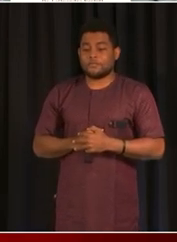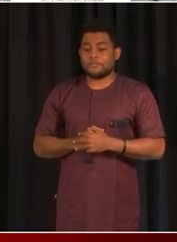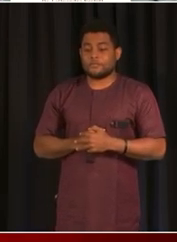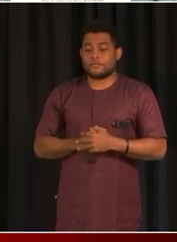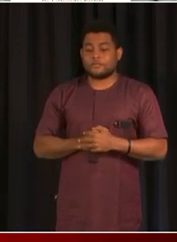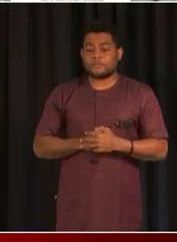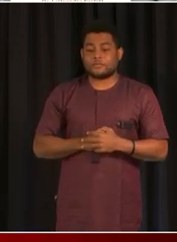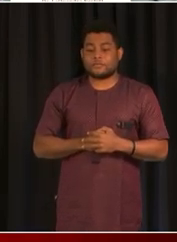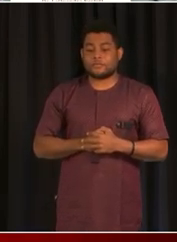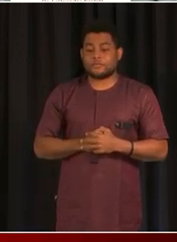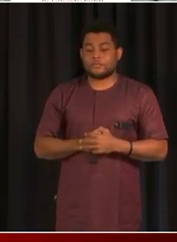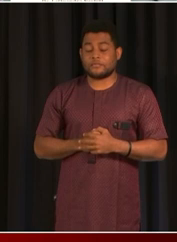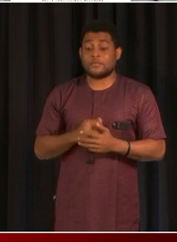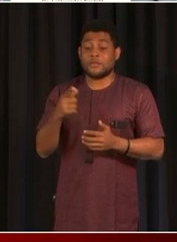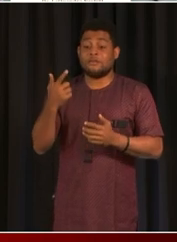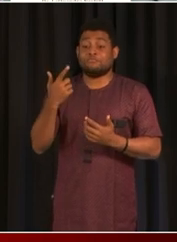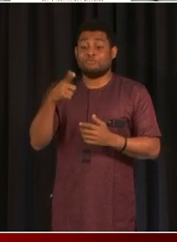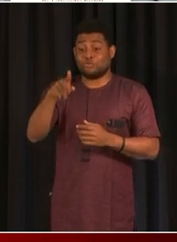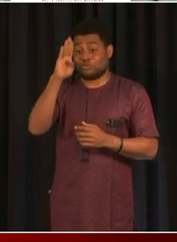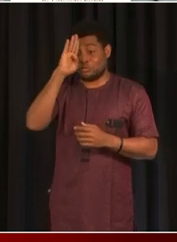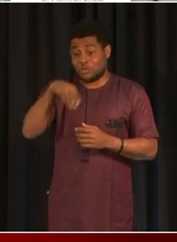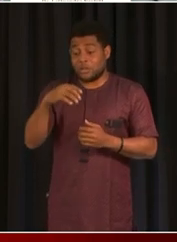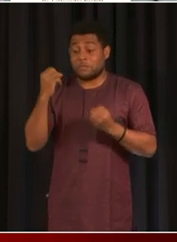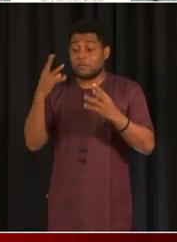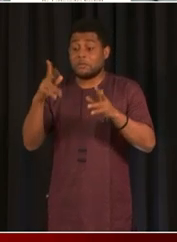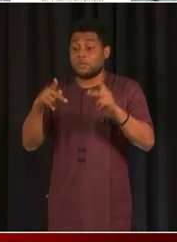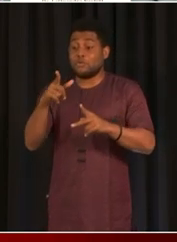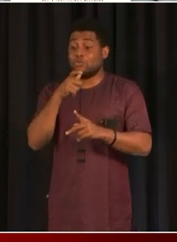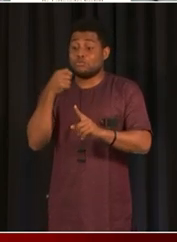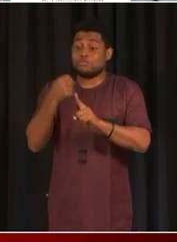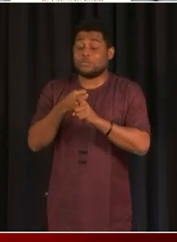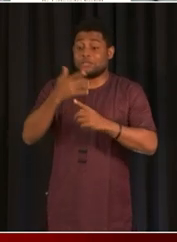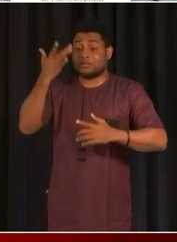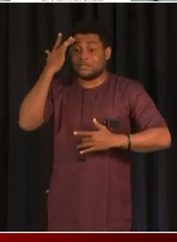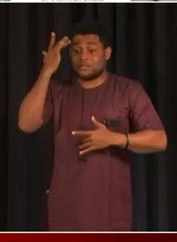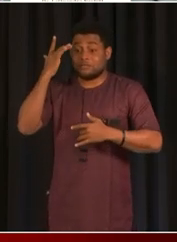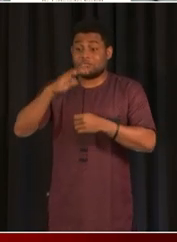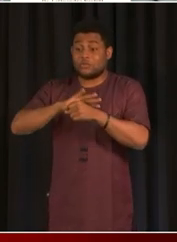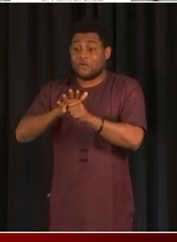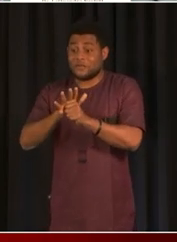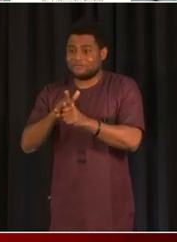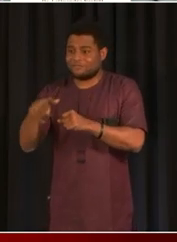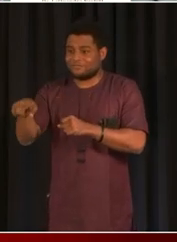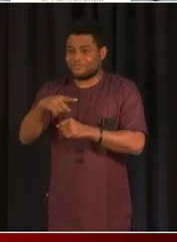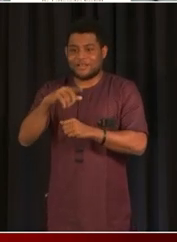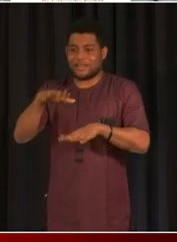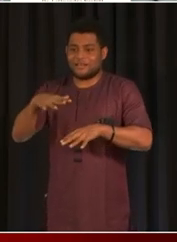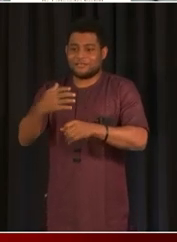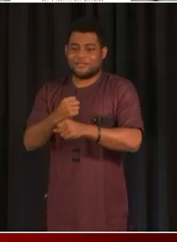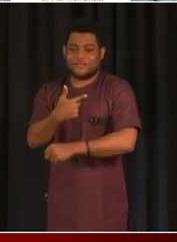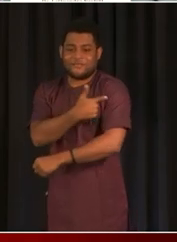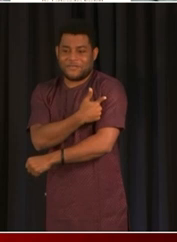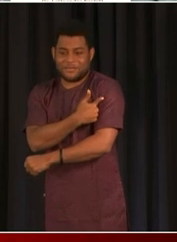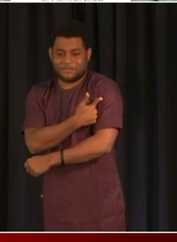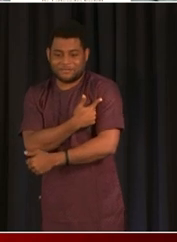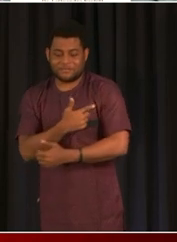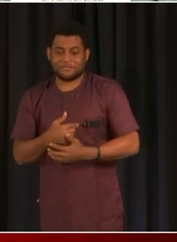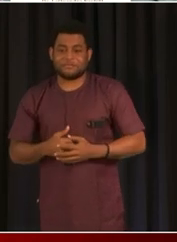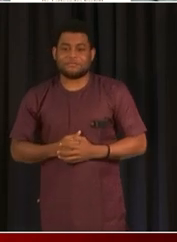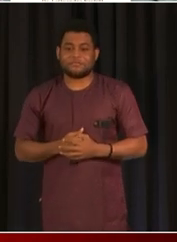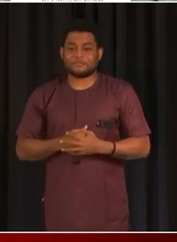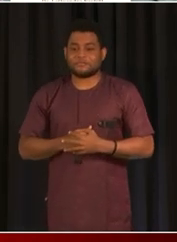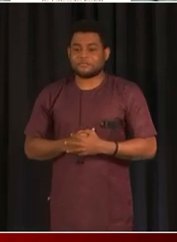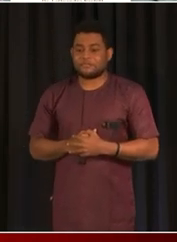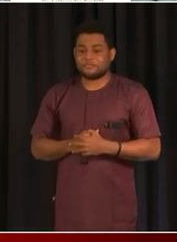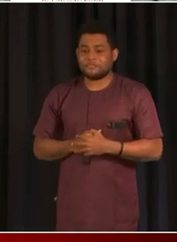vaccinated. And we have been fortunate to have not identified any of the unfortunate 45 lives that